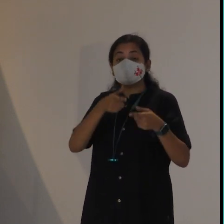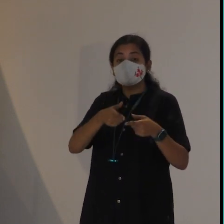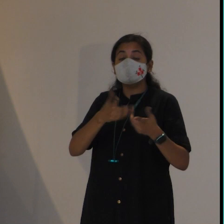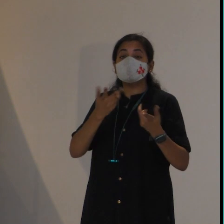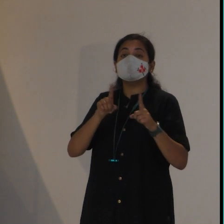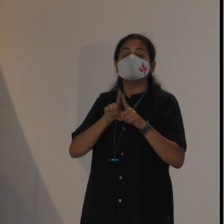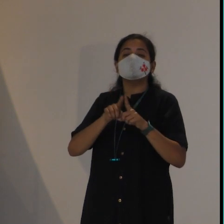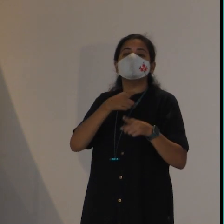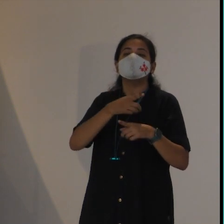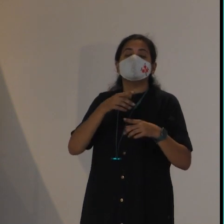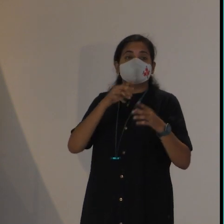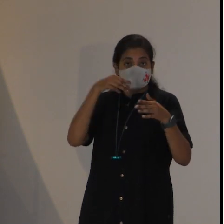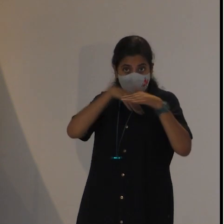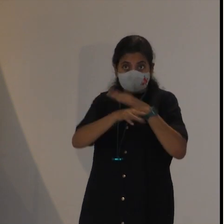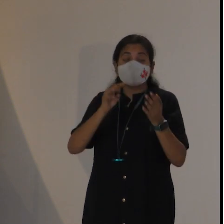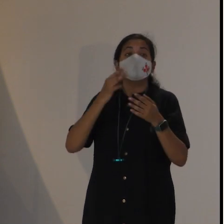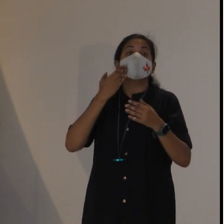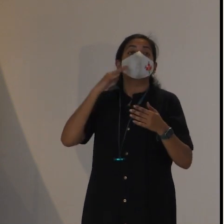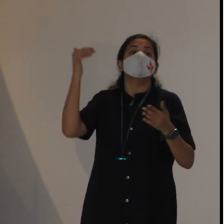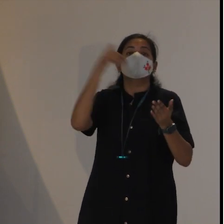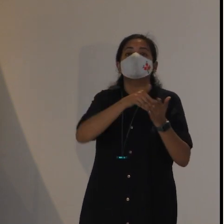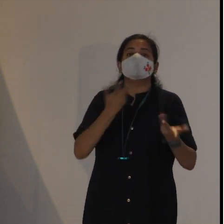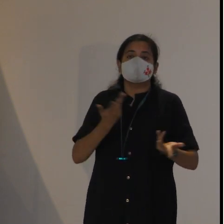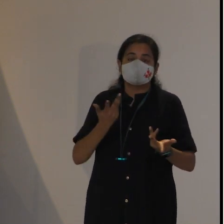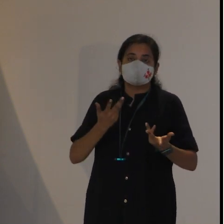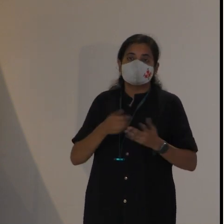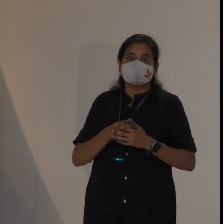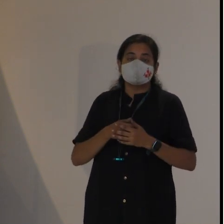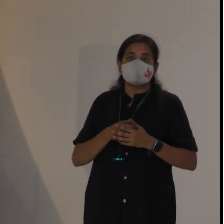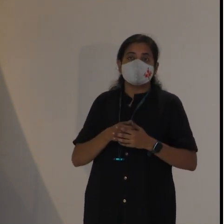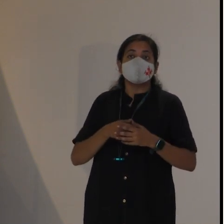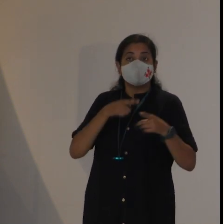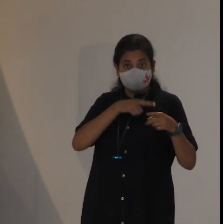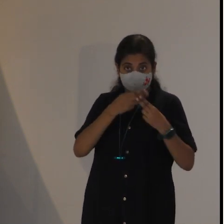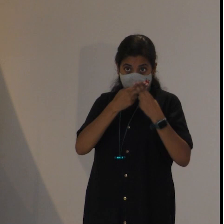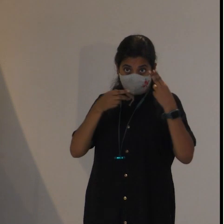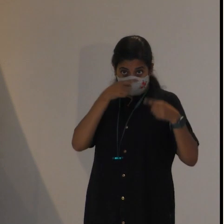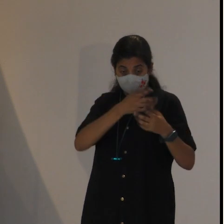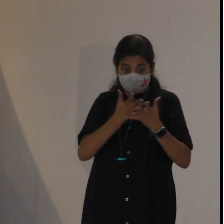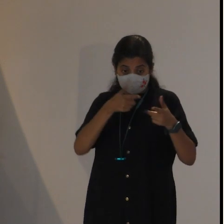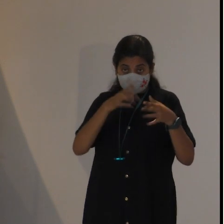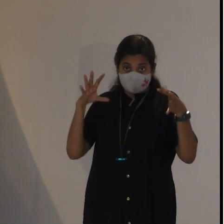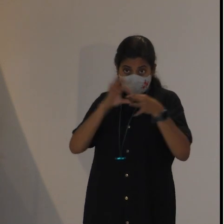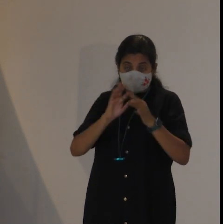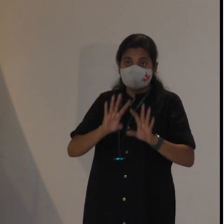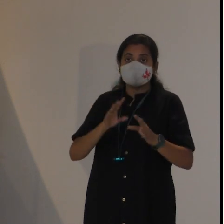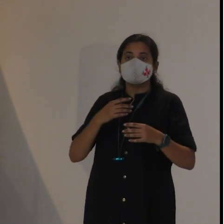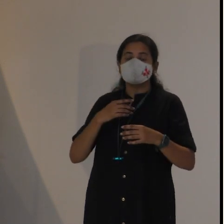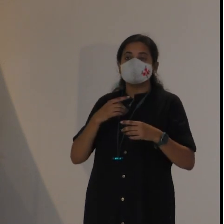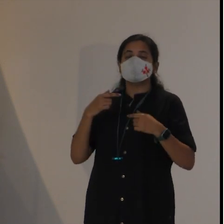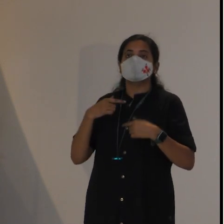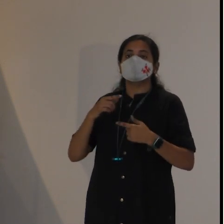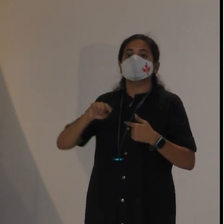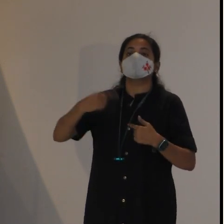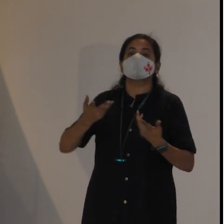who donated them to the museum. And therefore, when we do not know the story of the object, the next thing that we turn to